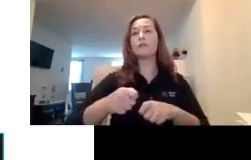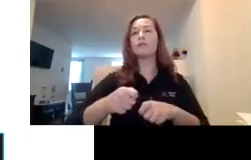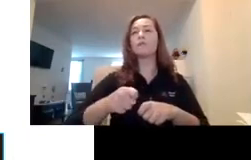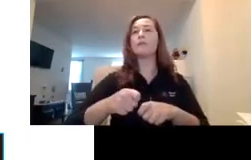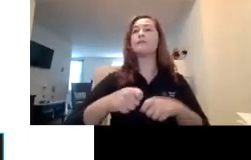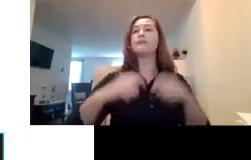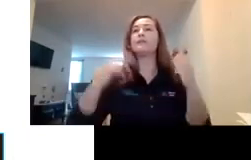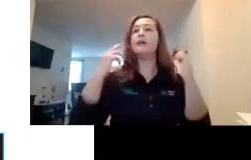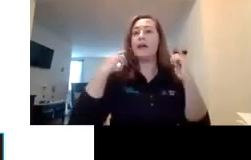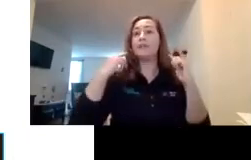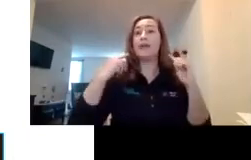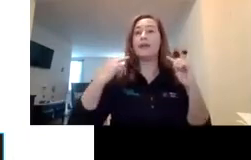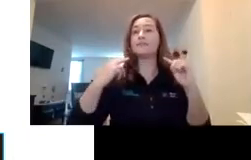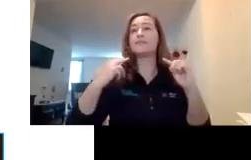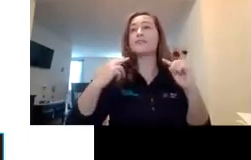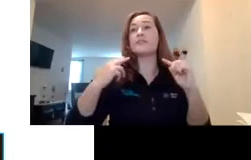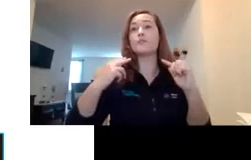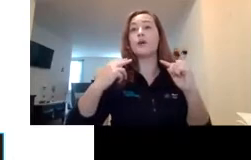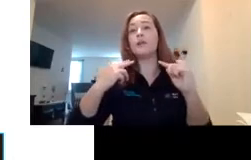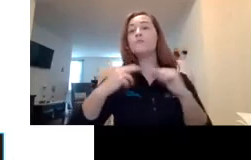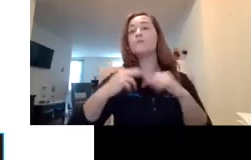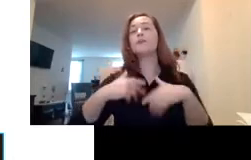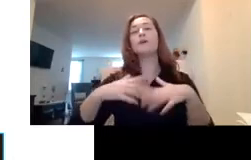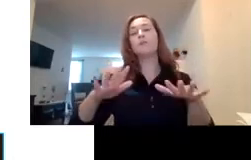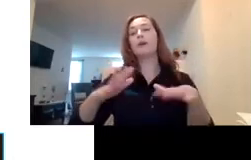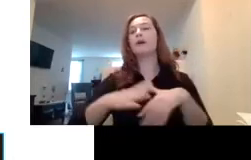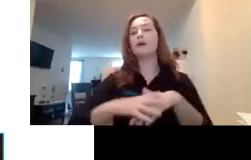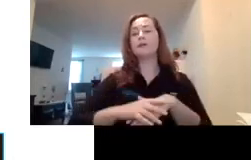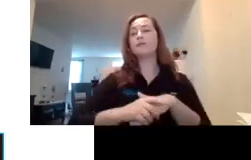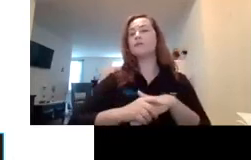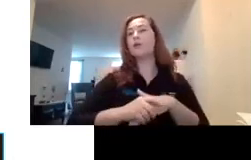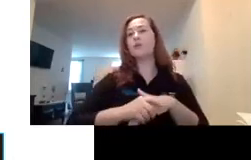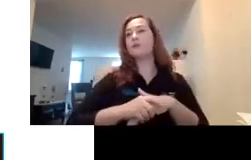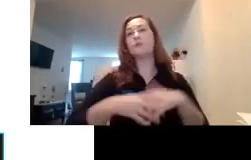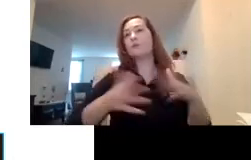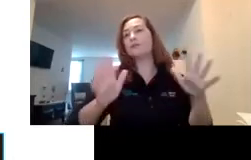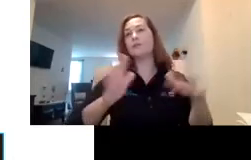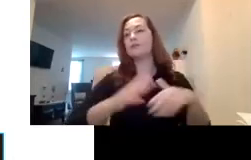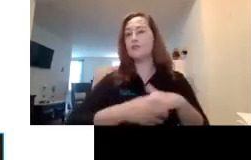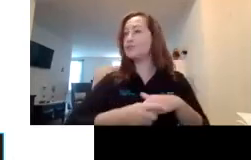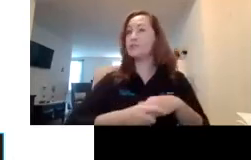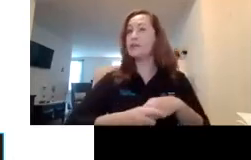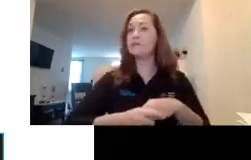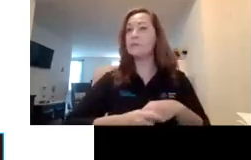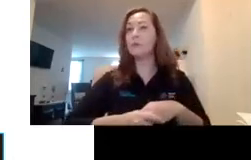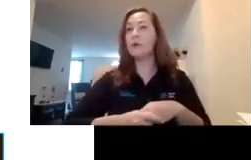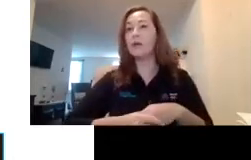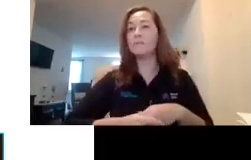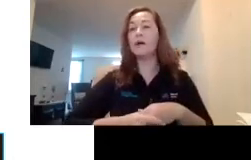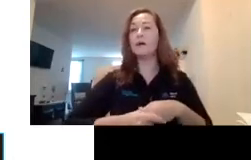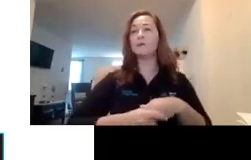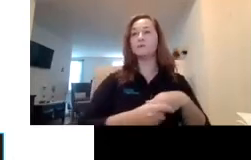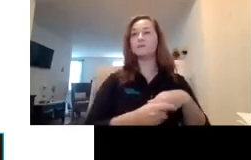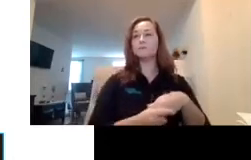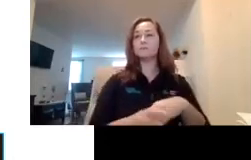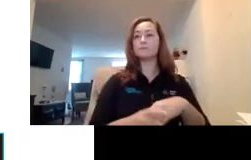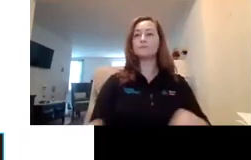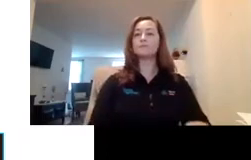replace it completely, and the headsets as well. But during COVID, we basically just gave them away.